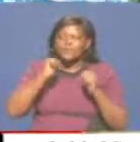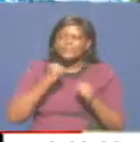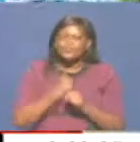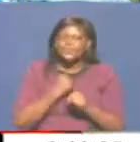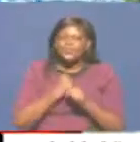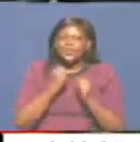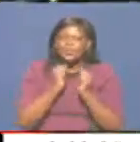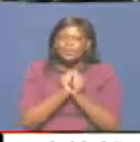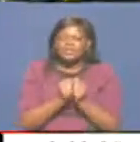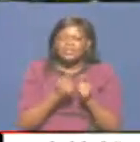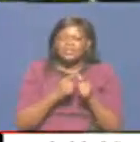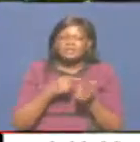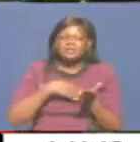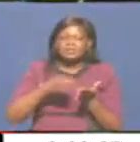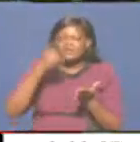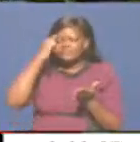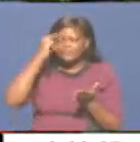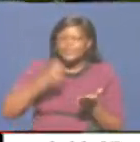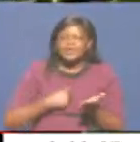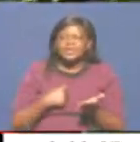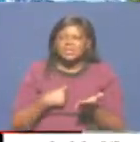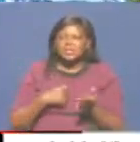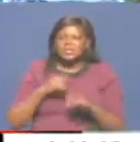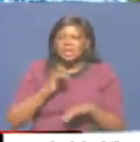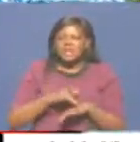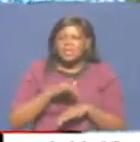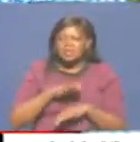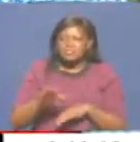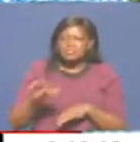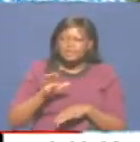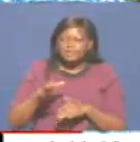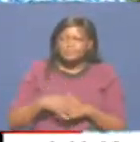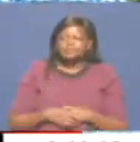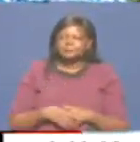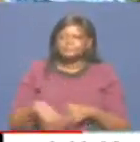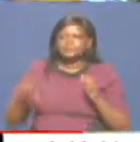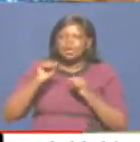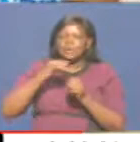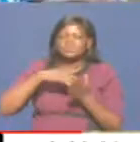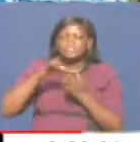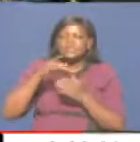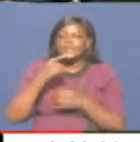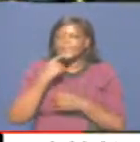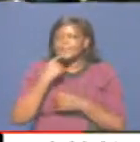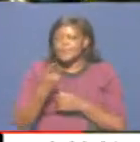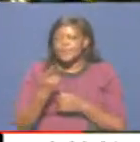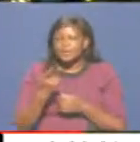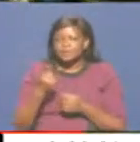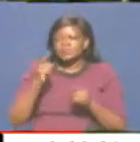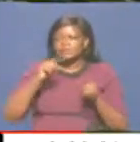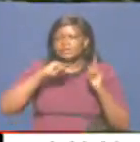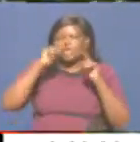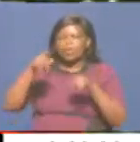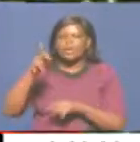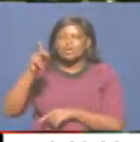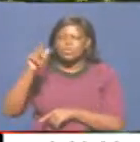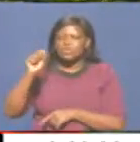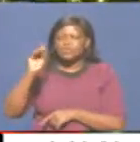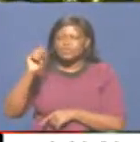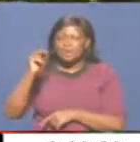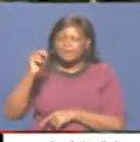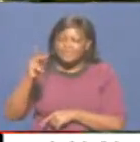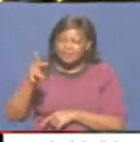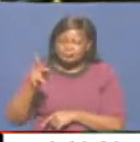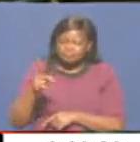So he sent for me. Early in the morning, a car was sent by Mzee Moi. I went to Kabarak. He told me,